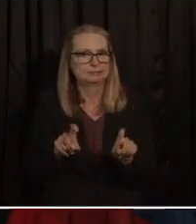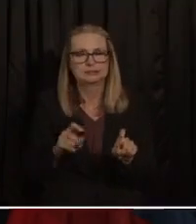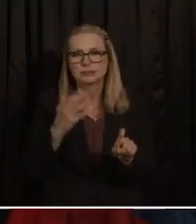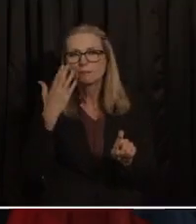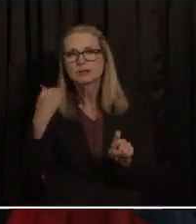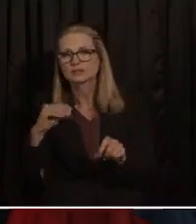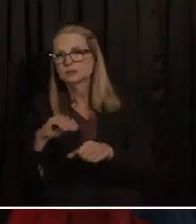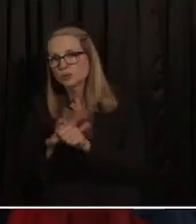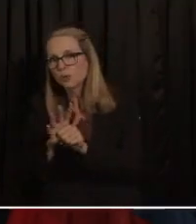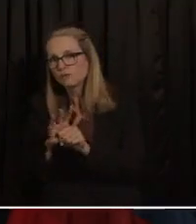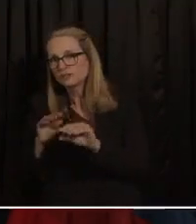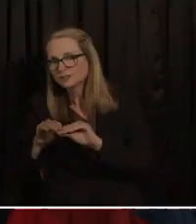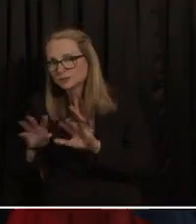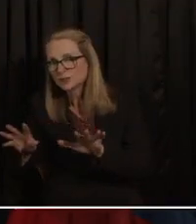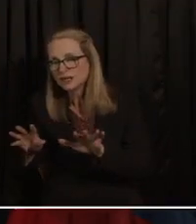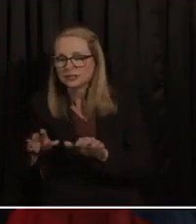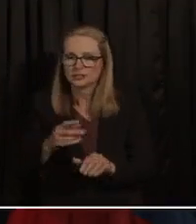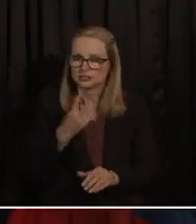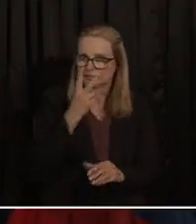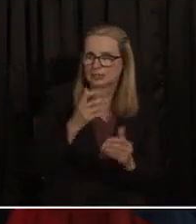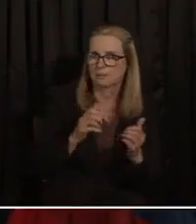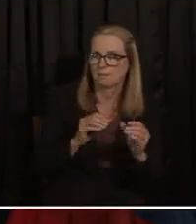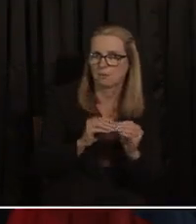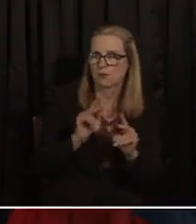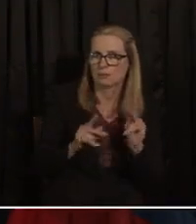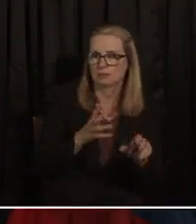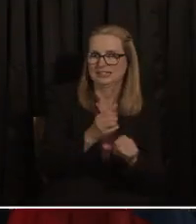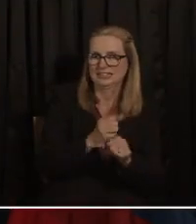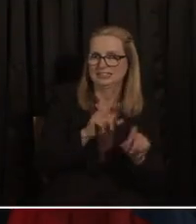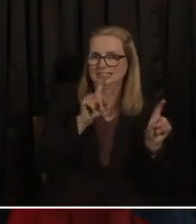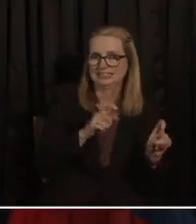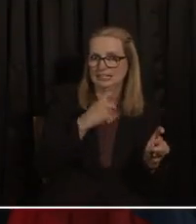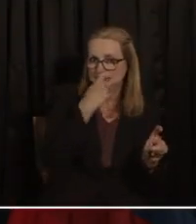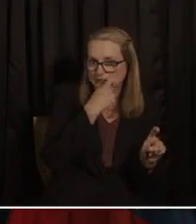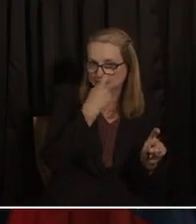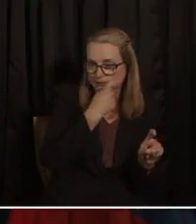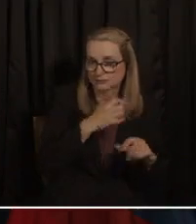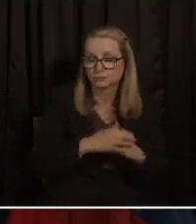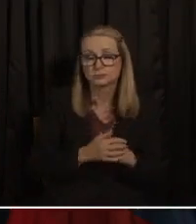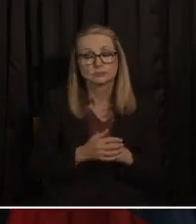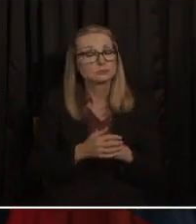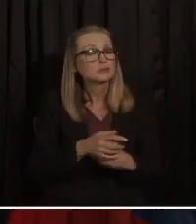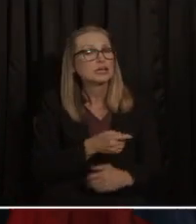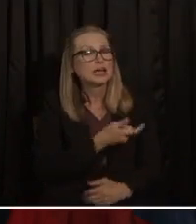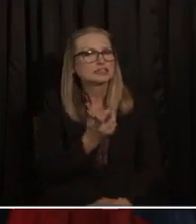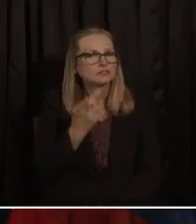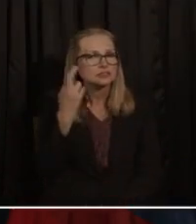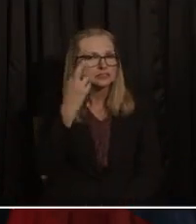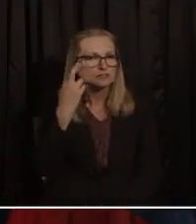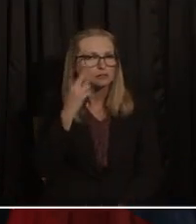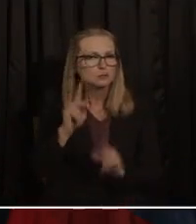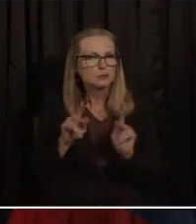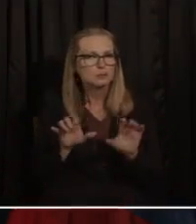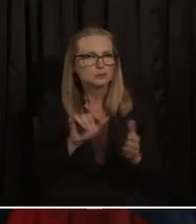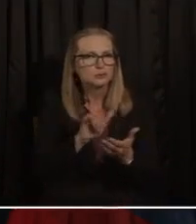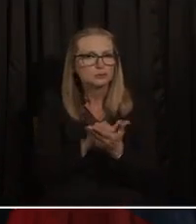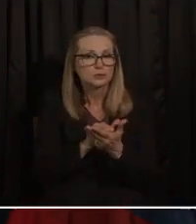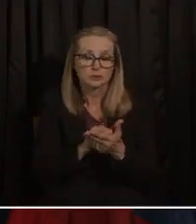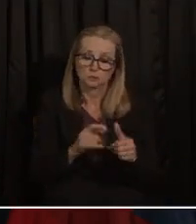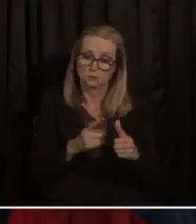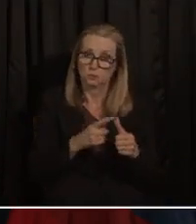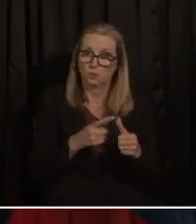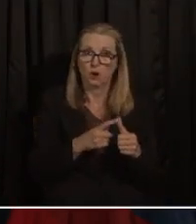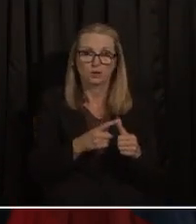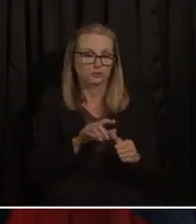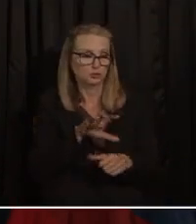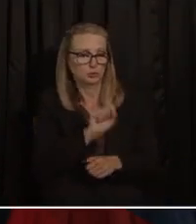virus. We all know that that's for several reasons. As an individual, you want to know early because there could be treatments available to